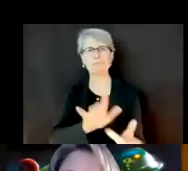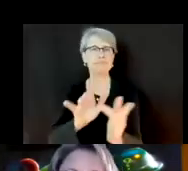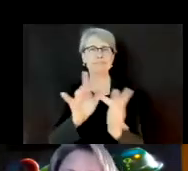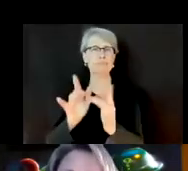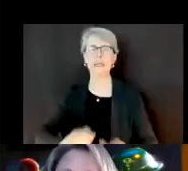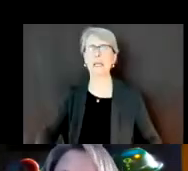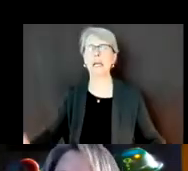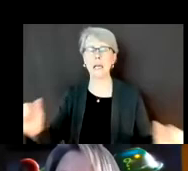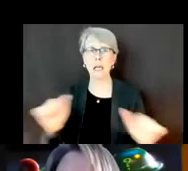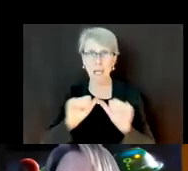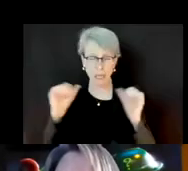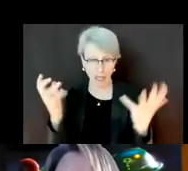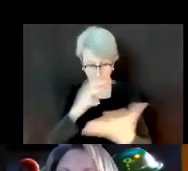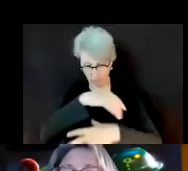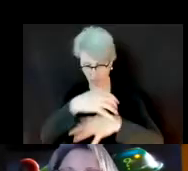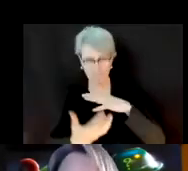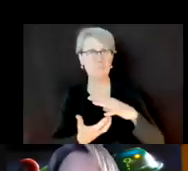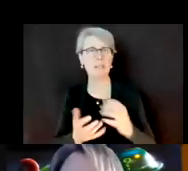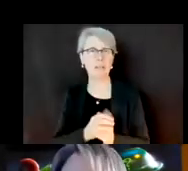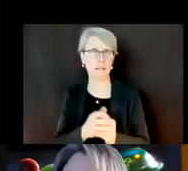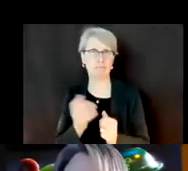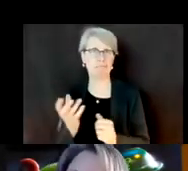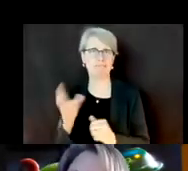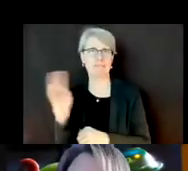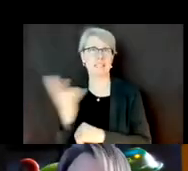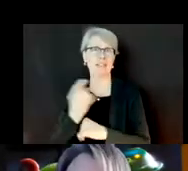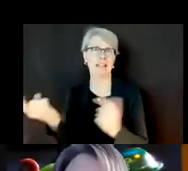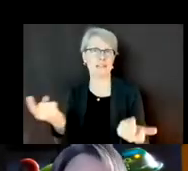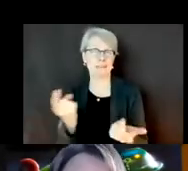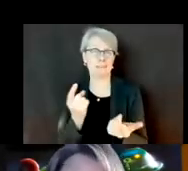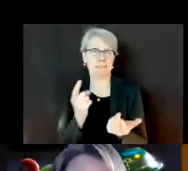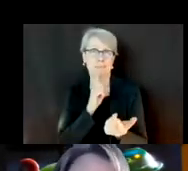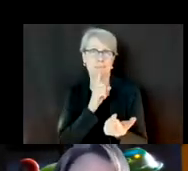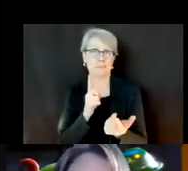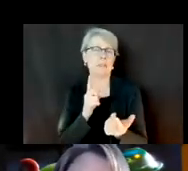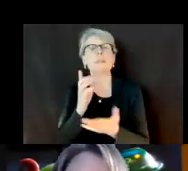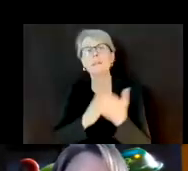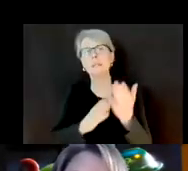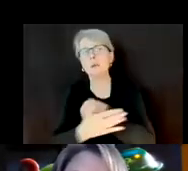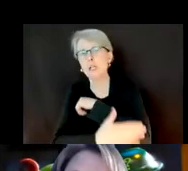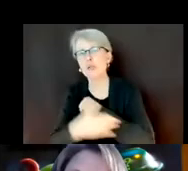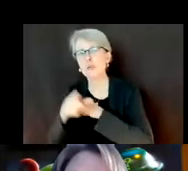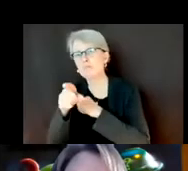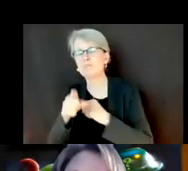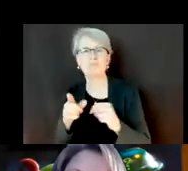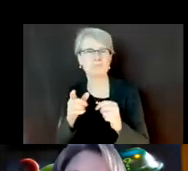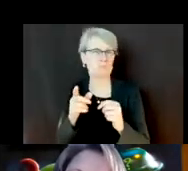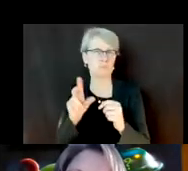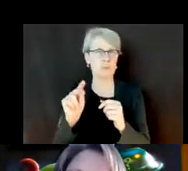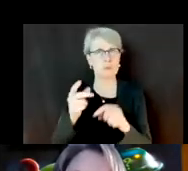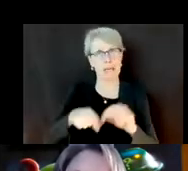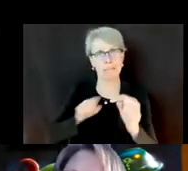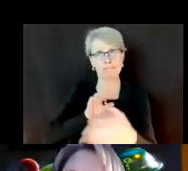days of the week, and pretty much around the world, except where, censorship issues start to come into play. But it